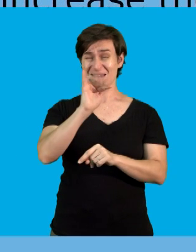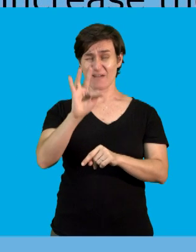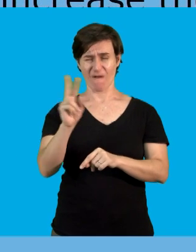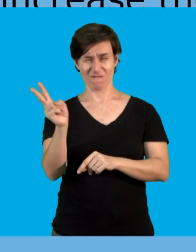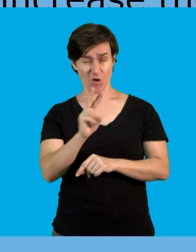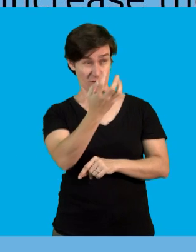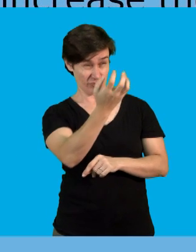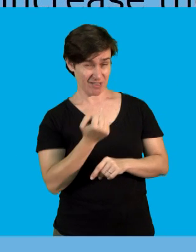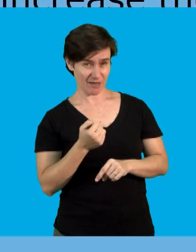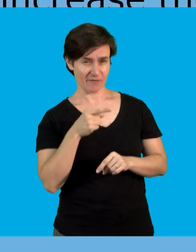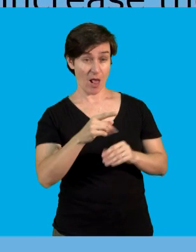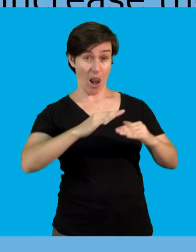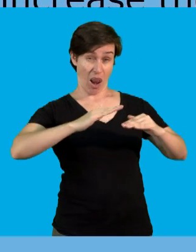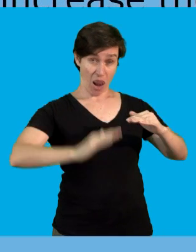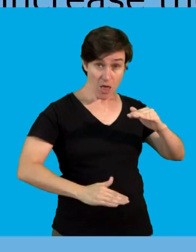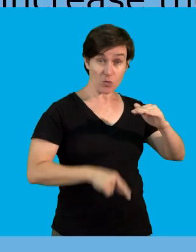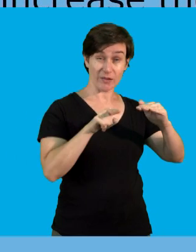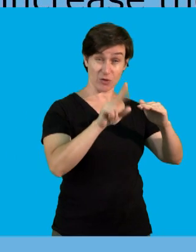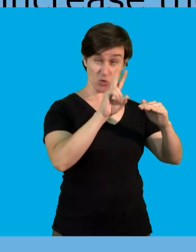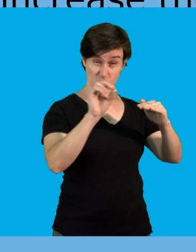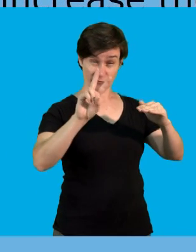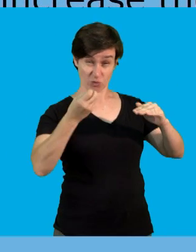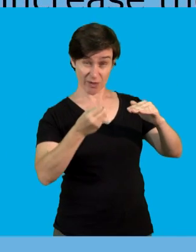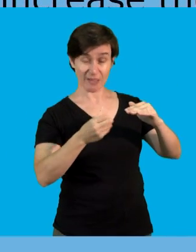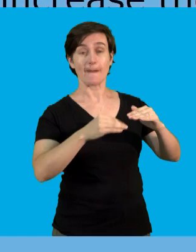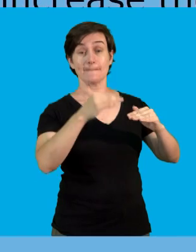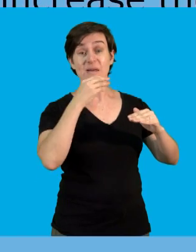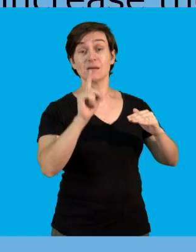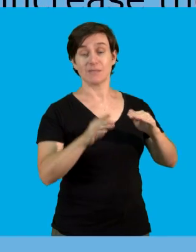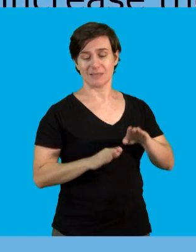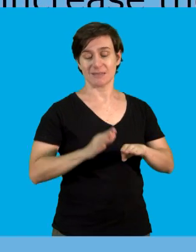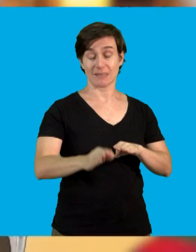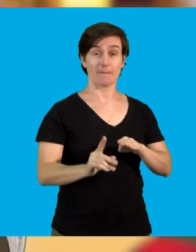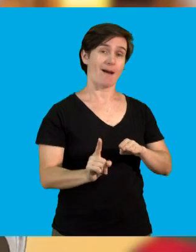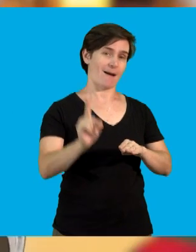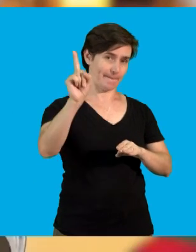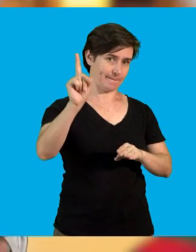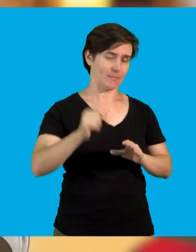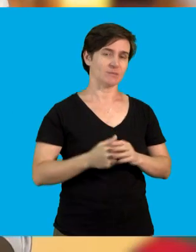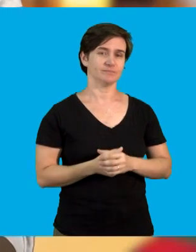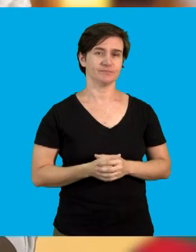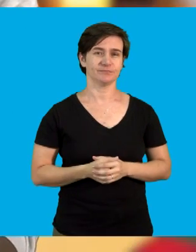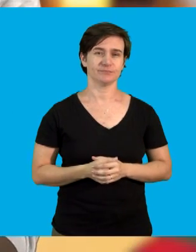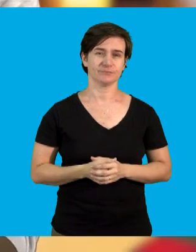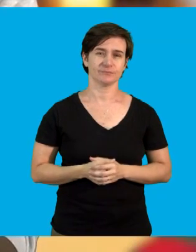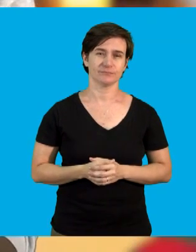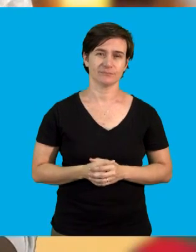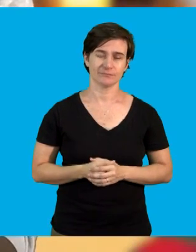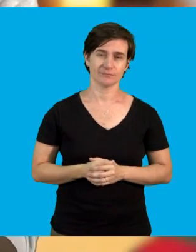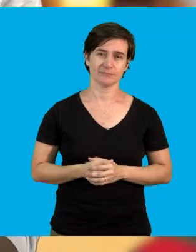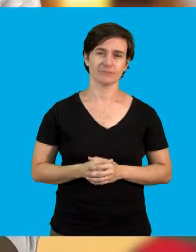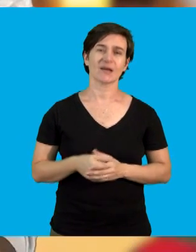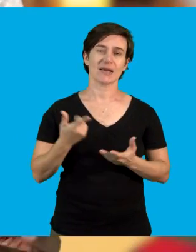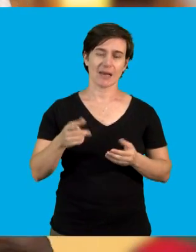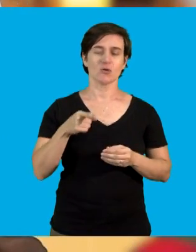should the incoming voltage be lower than this range, it therefore needs to be stepped up. It can be stepped up in